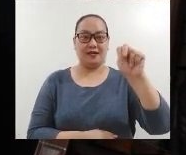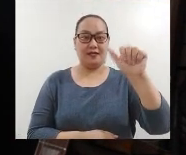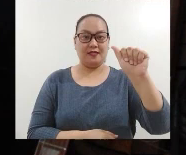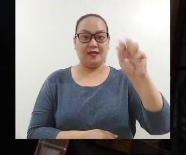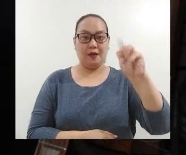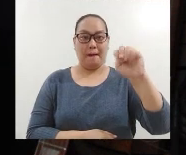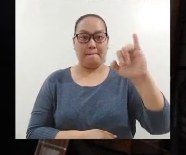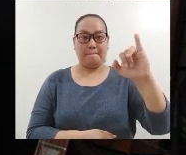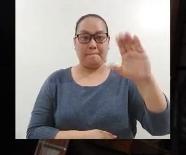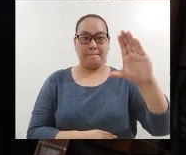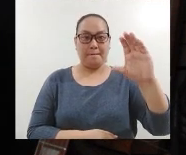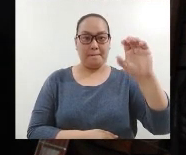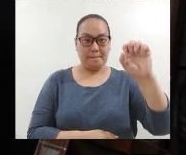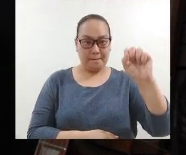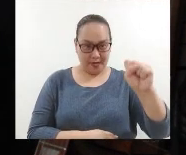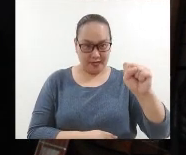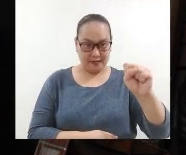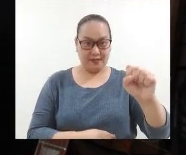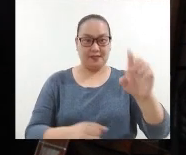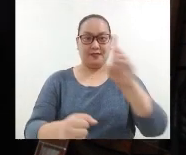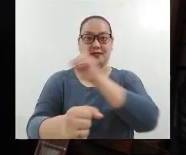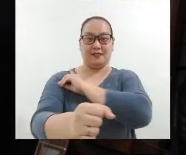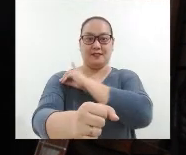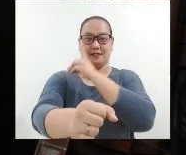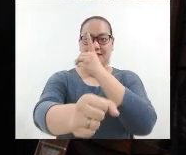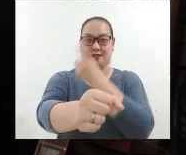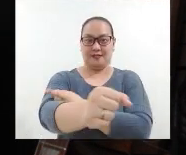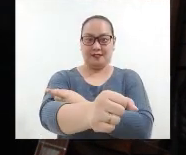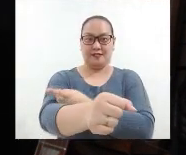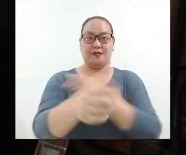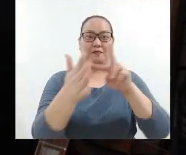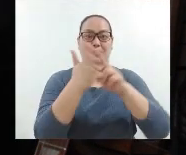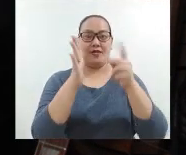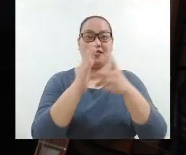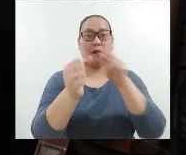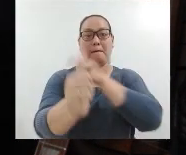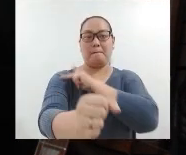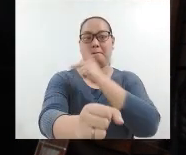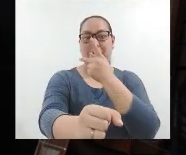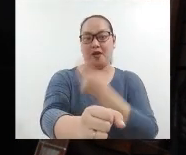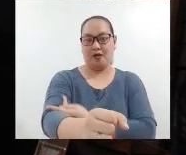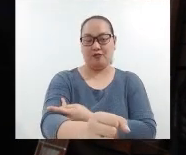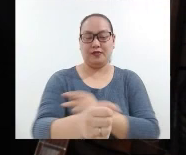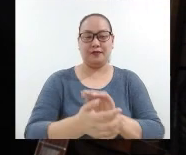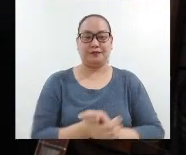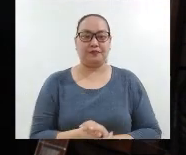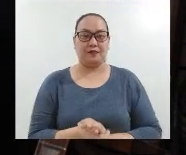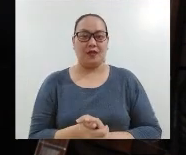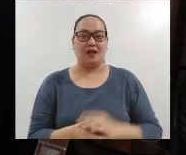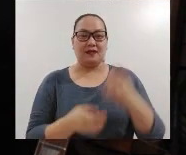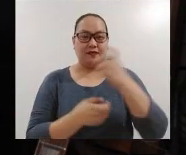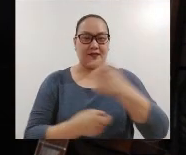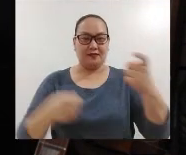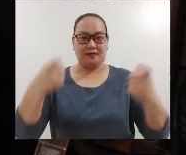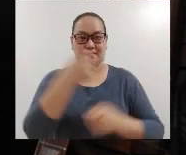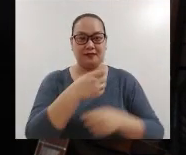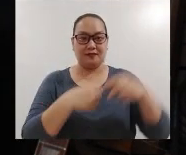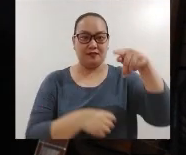Greek word dunamis, which means power. Most of the time, they interchange the